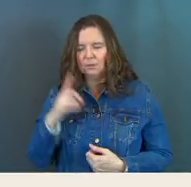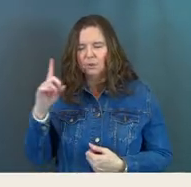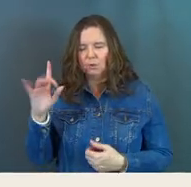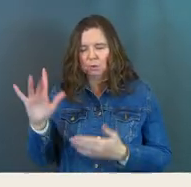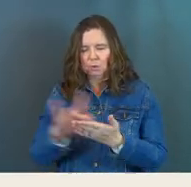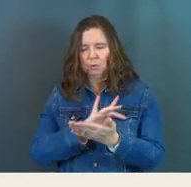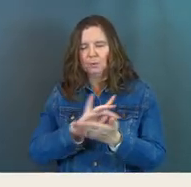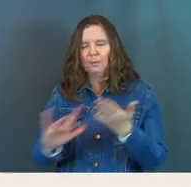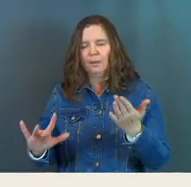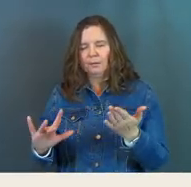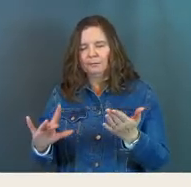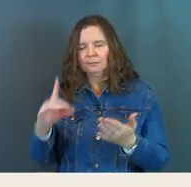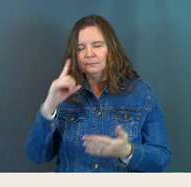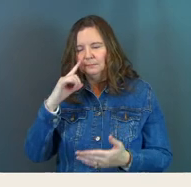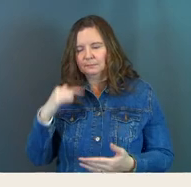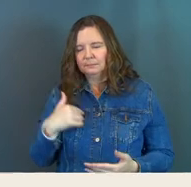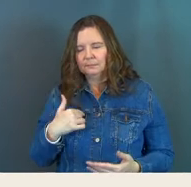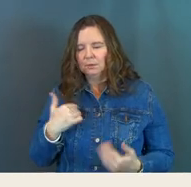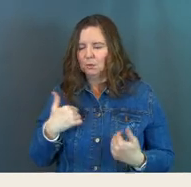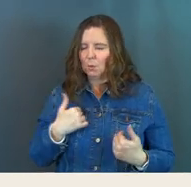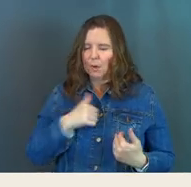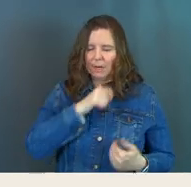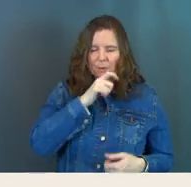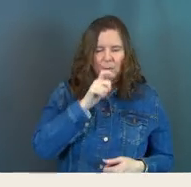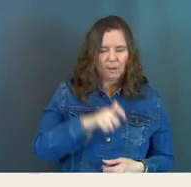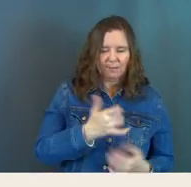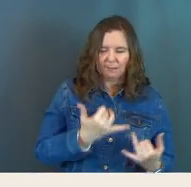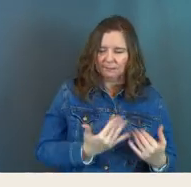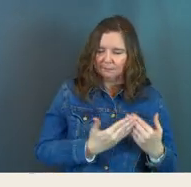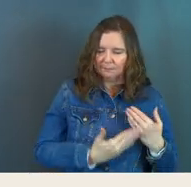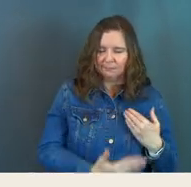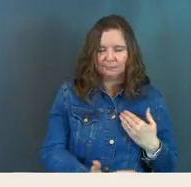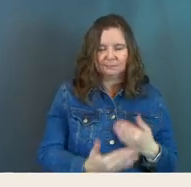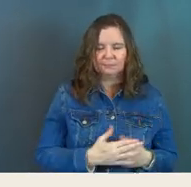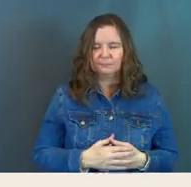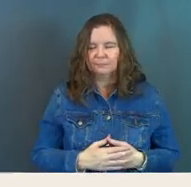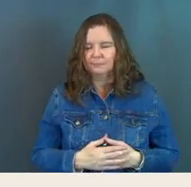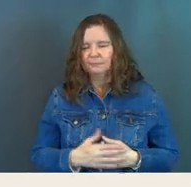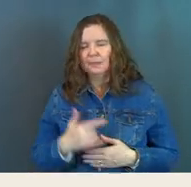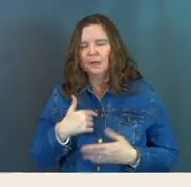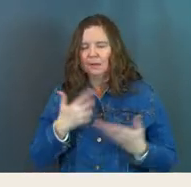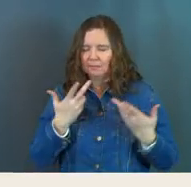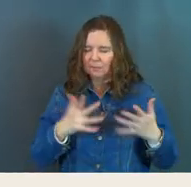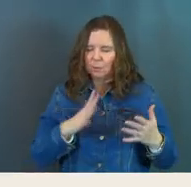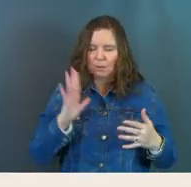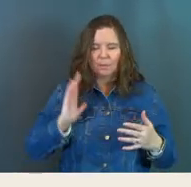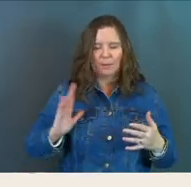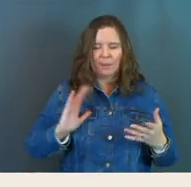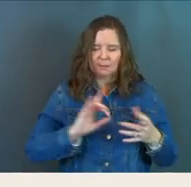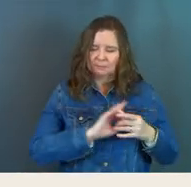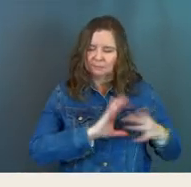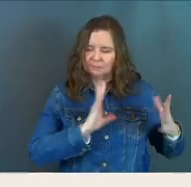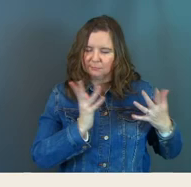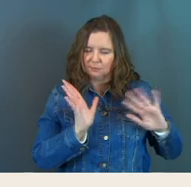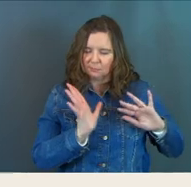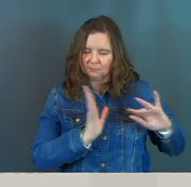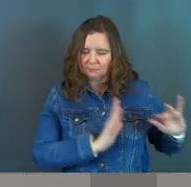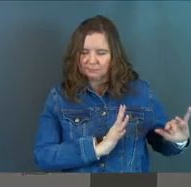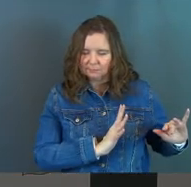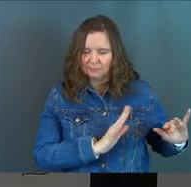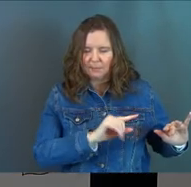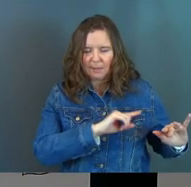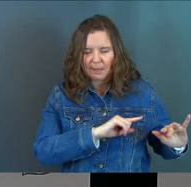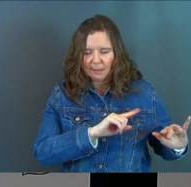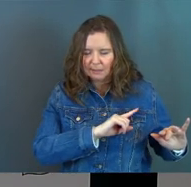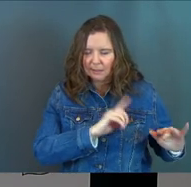You paid it, so I don't have to. I'm done with my past,